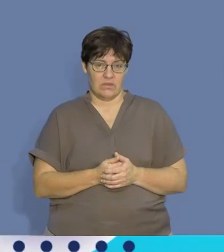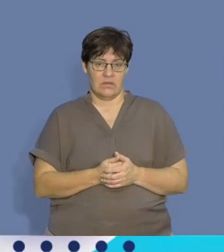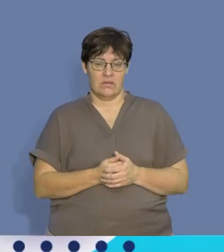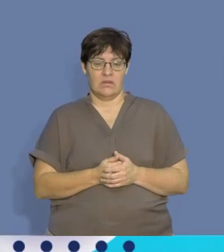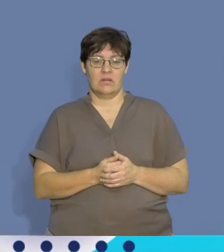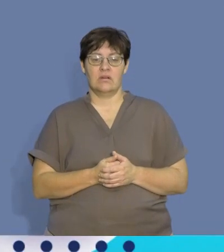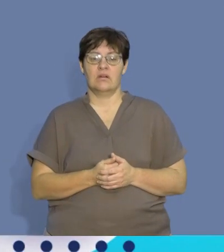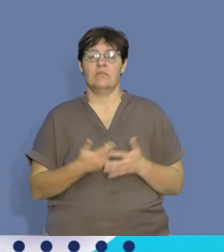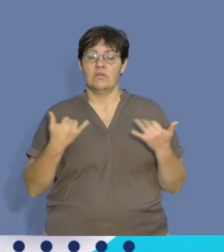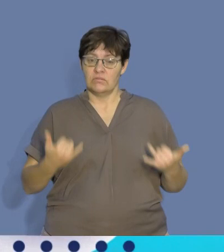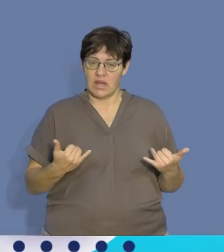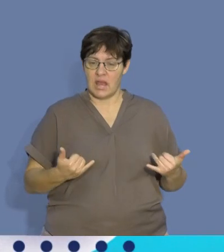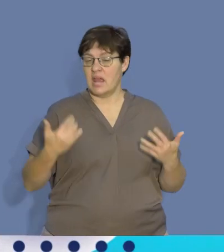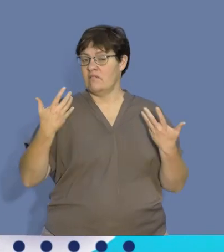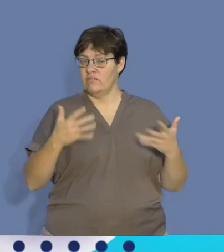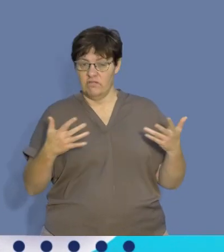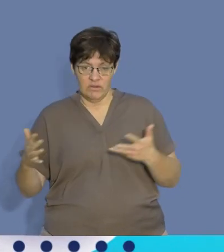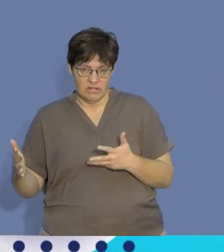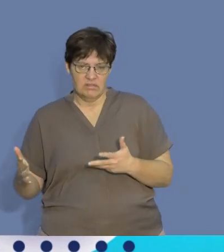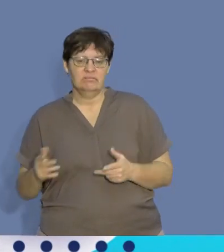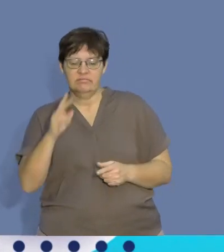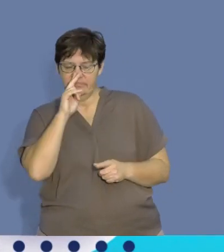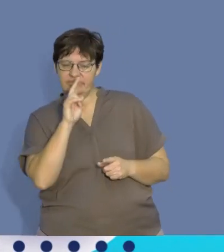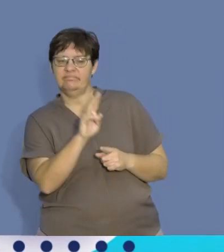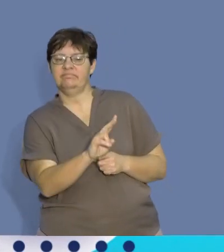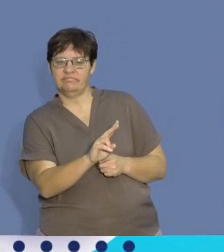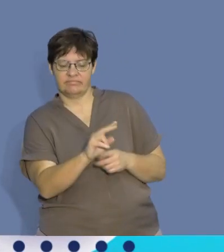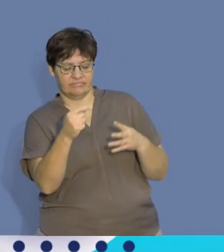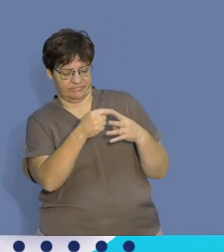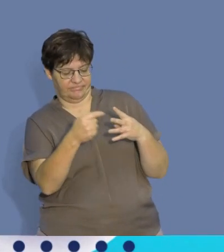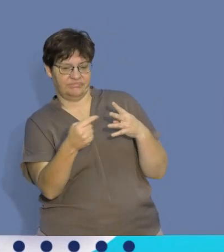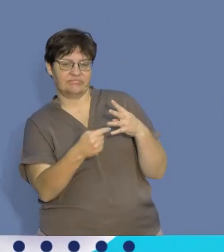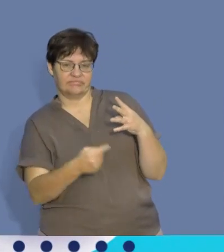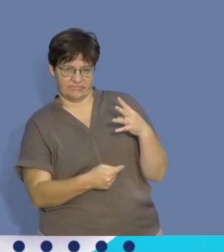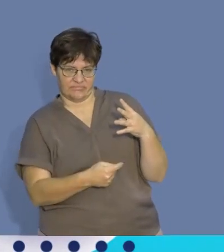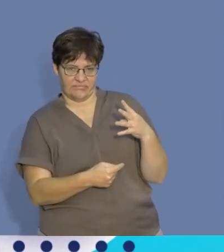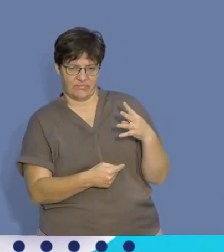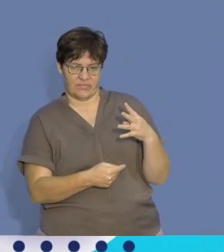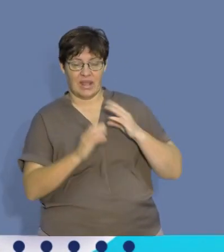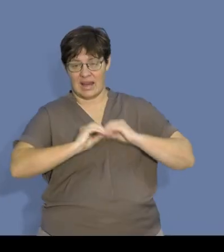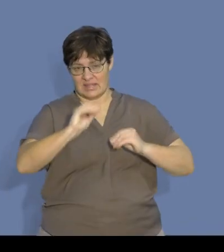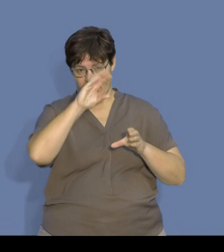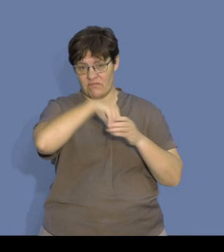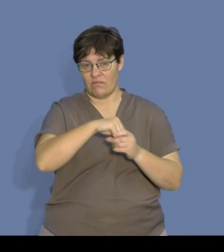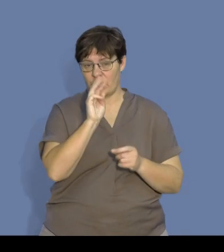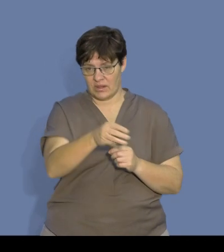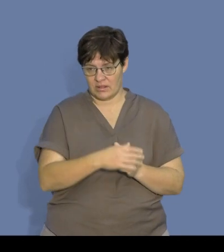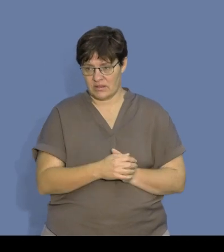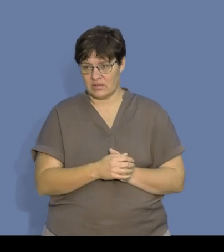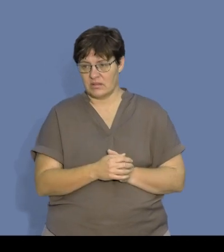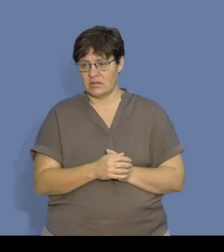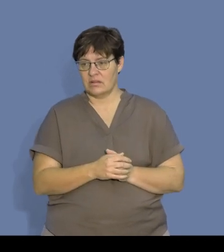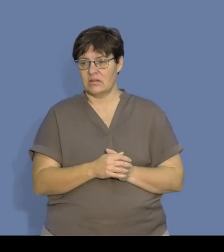I'm completing today's lesson, we're obviously going to come across these terms, and I want you guys to take note of